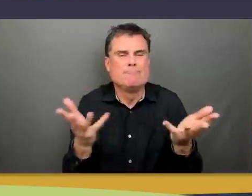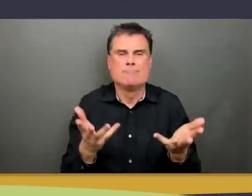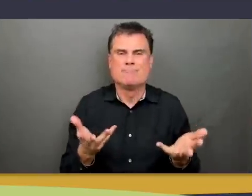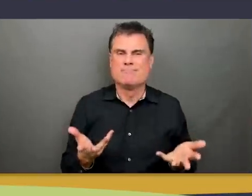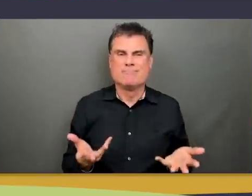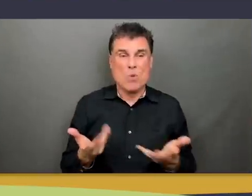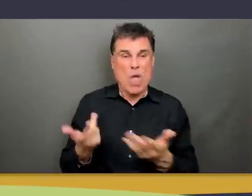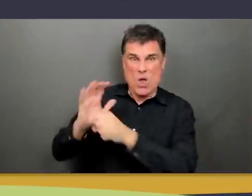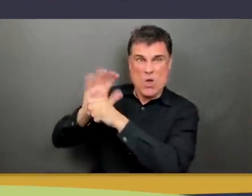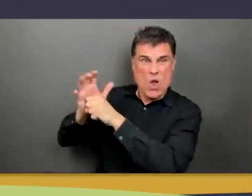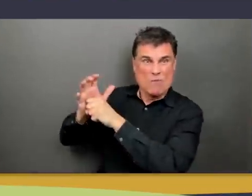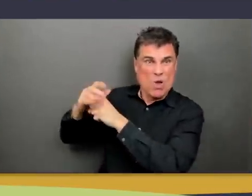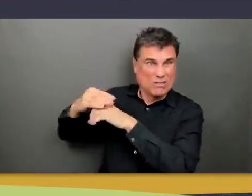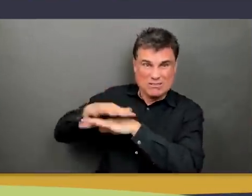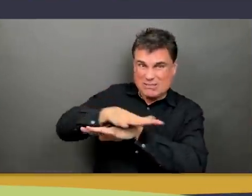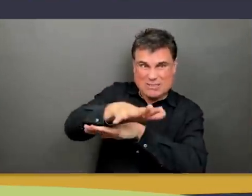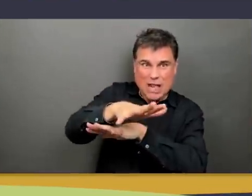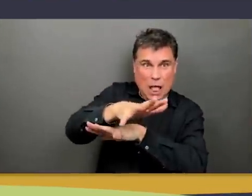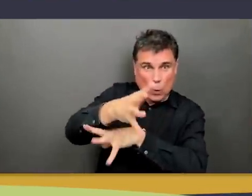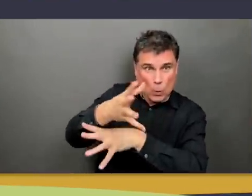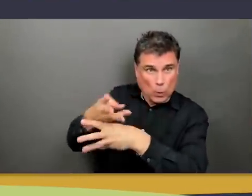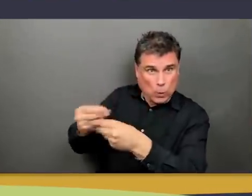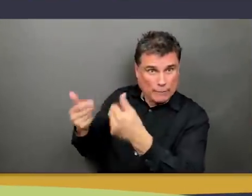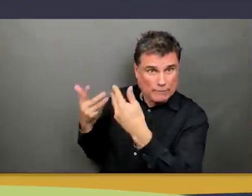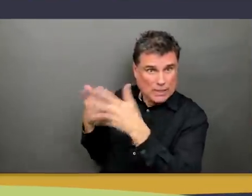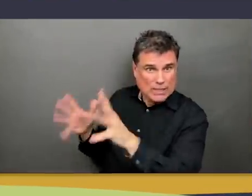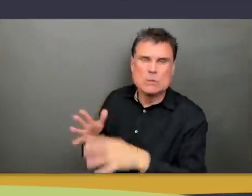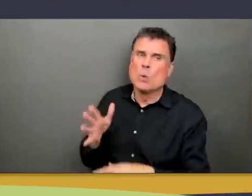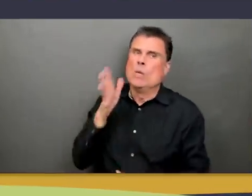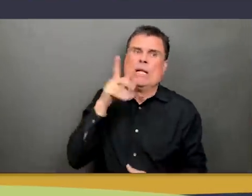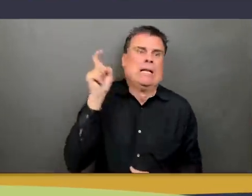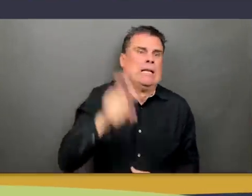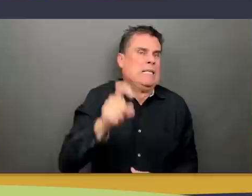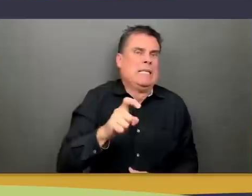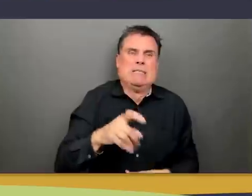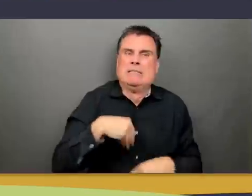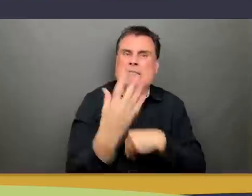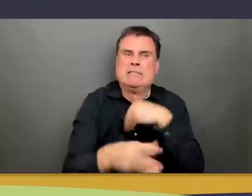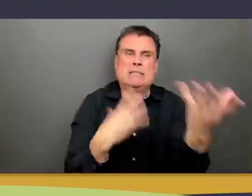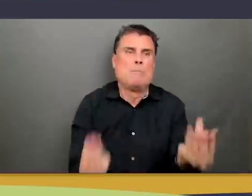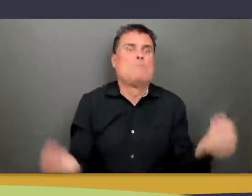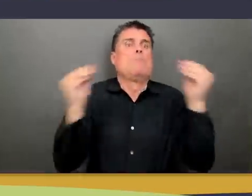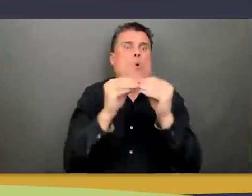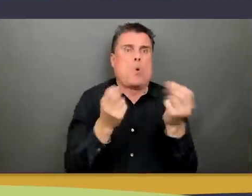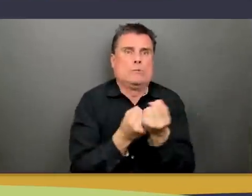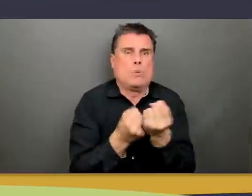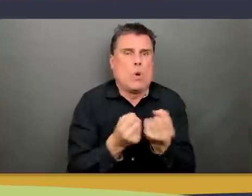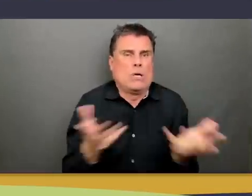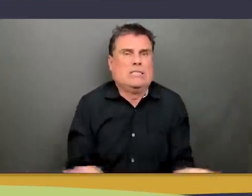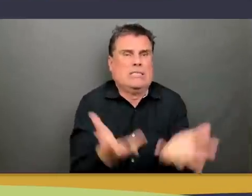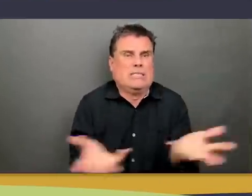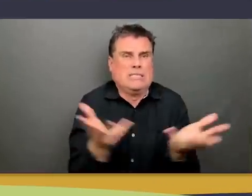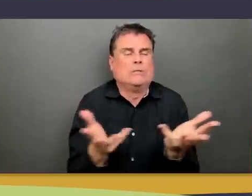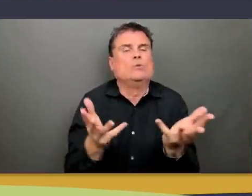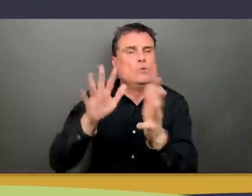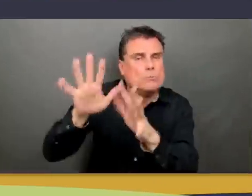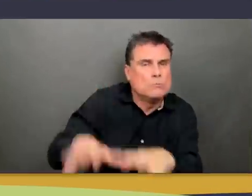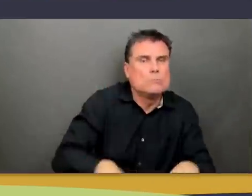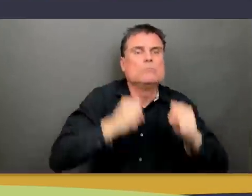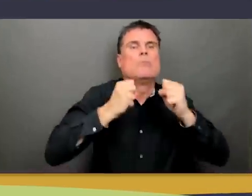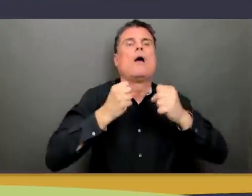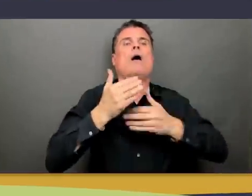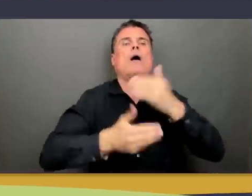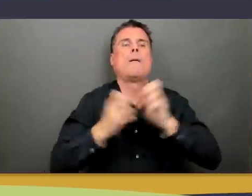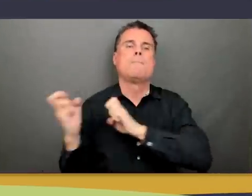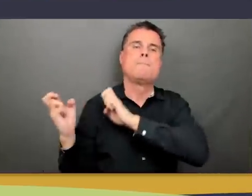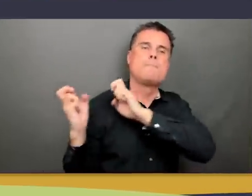TLC. And that was something that I thought I could really offer, you know, and letting people know that, you know, we have a